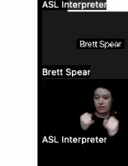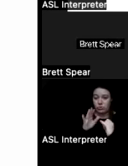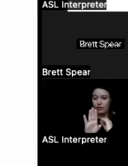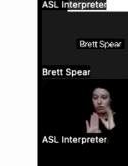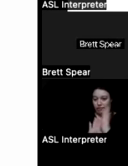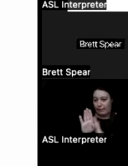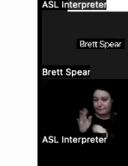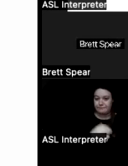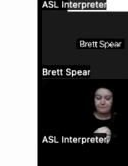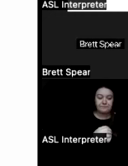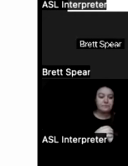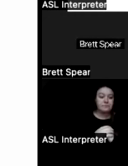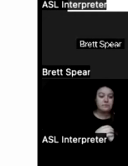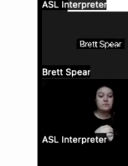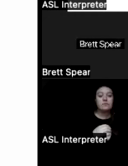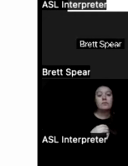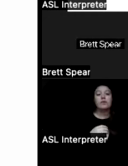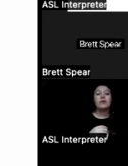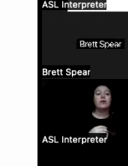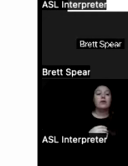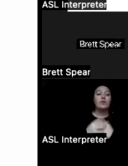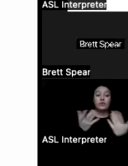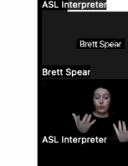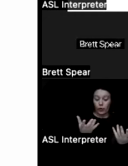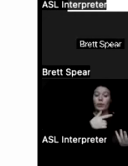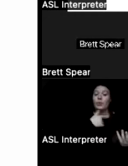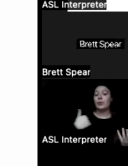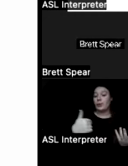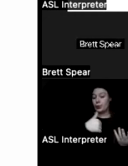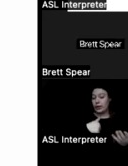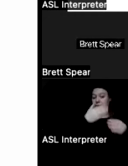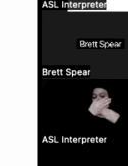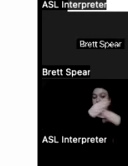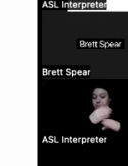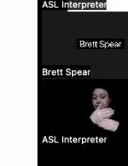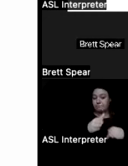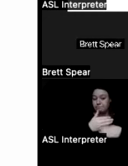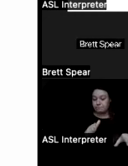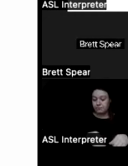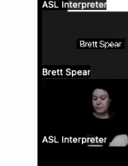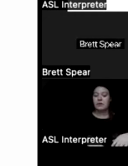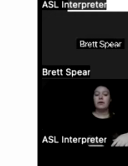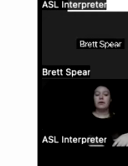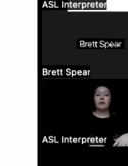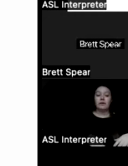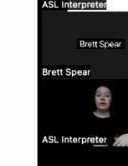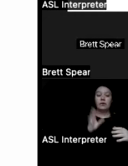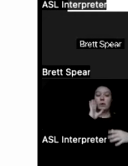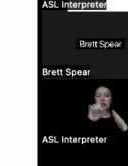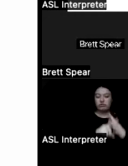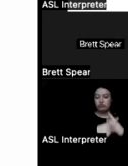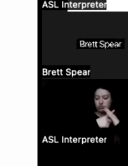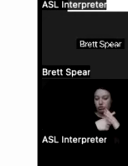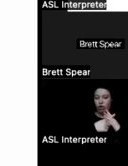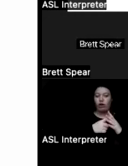Wonderful. So what we have decided is we'll break this up into kind of at least starting with the mentor-driven tools. And we broke this up